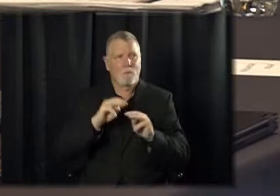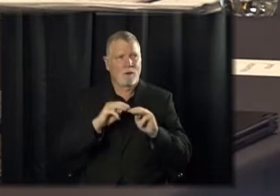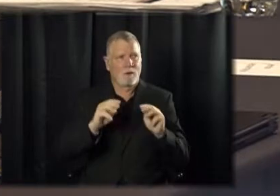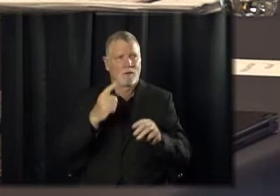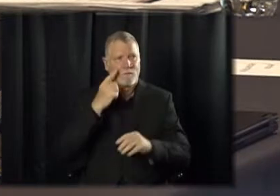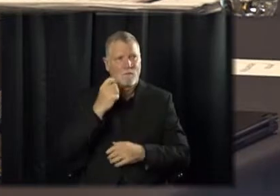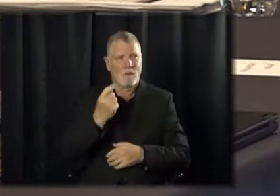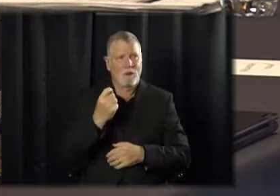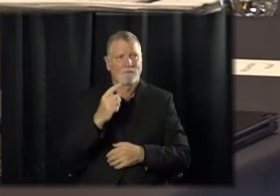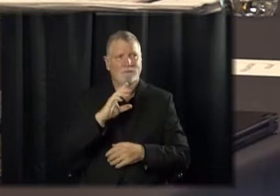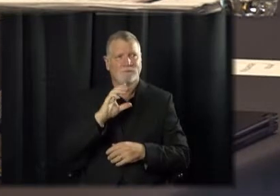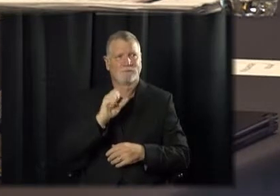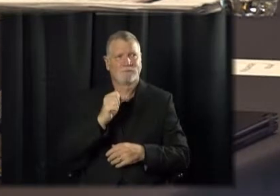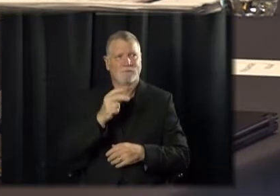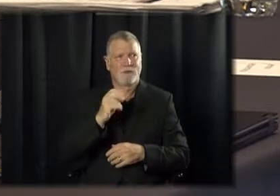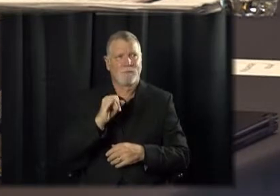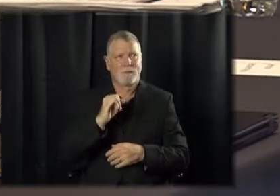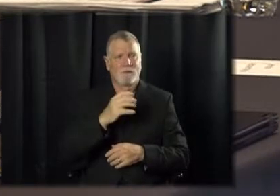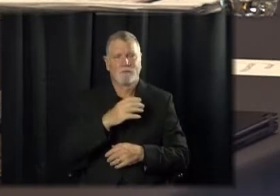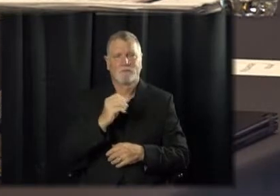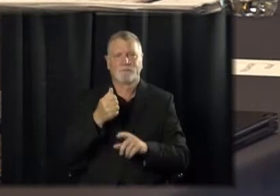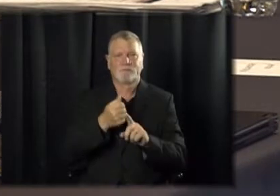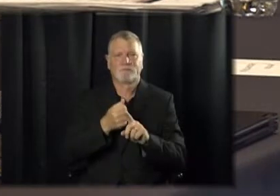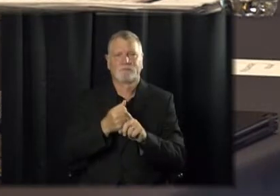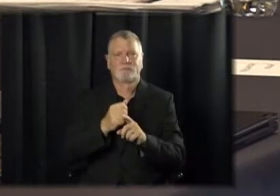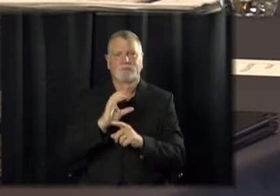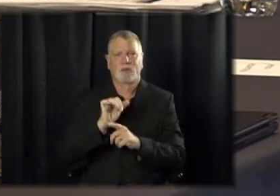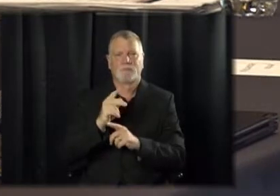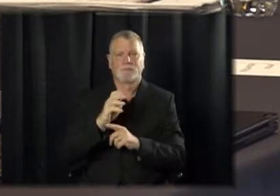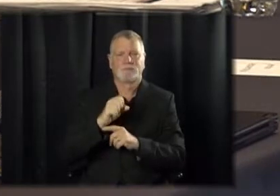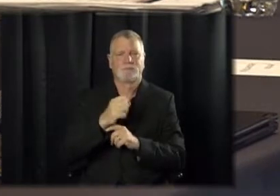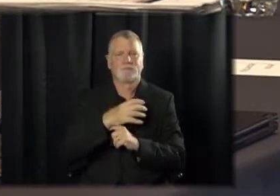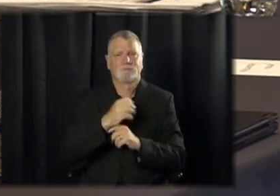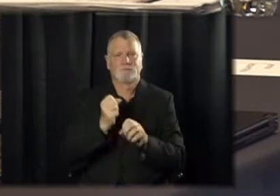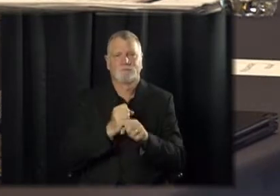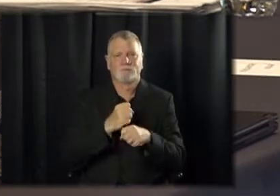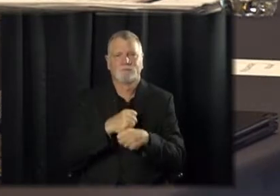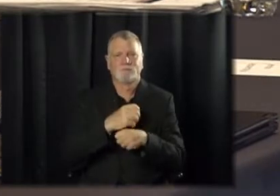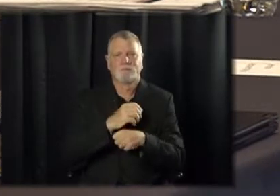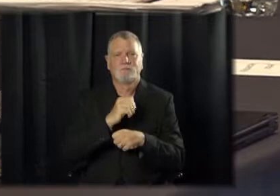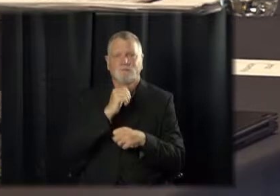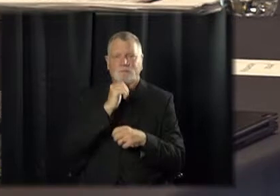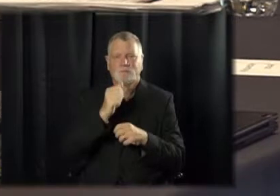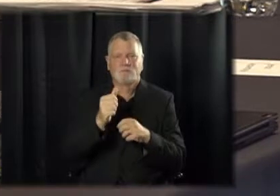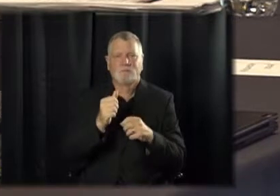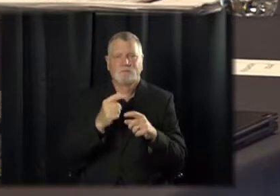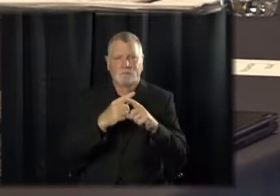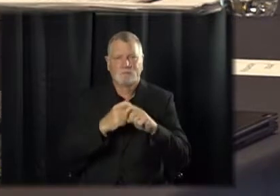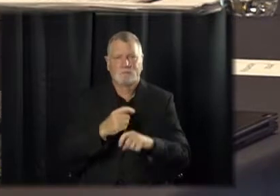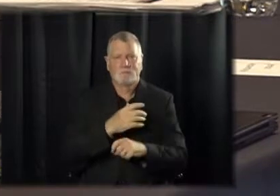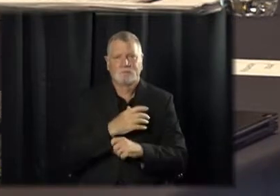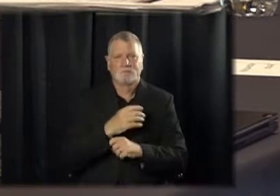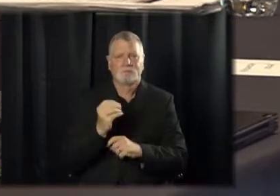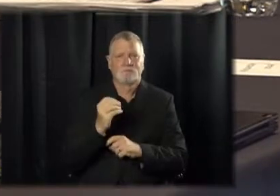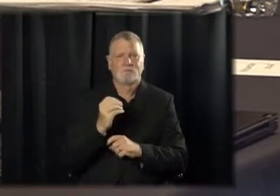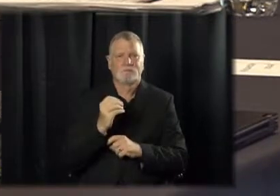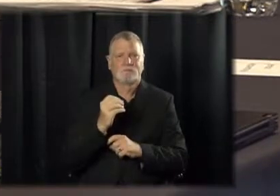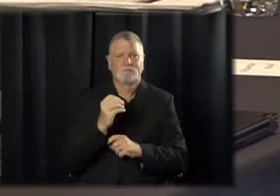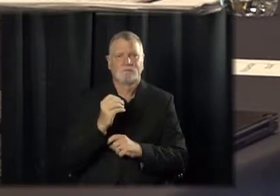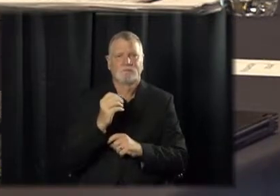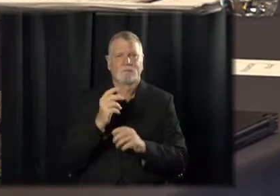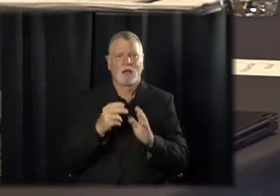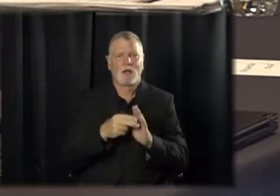with 11 semi-autonomous campuses creates unnecessary complexity and drives higher